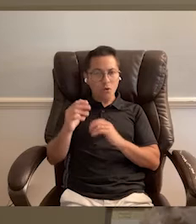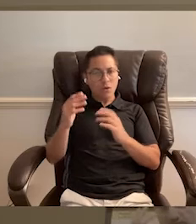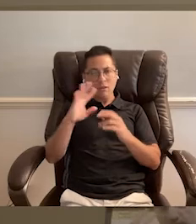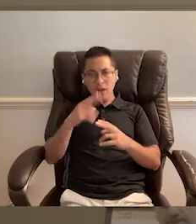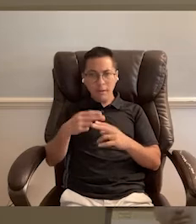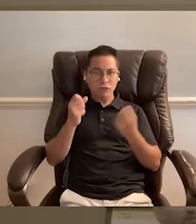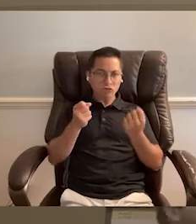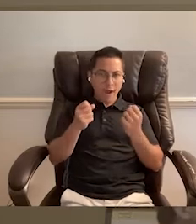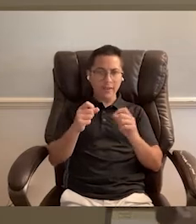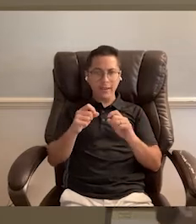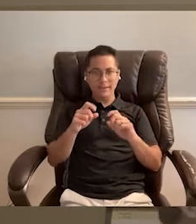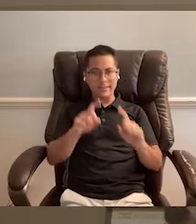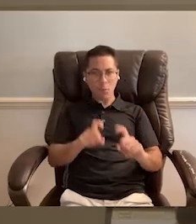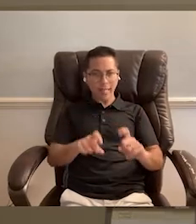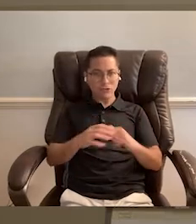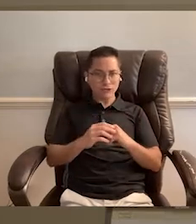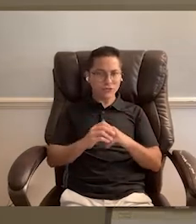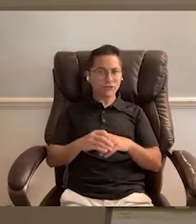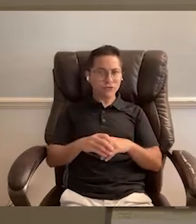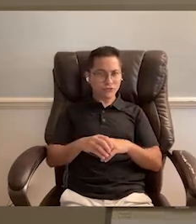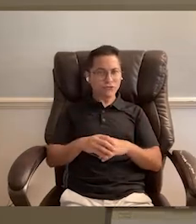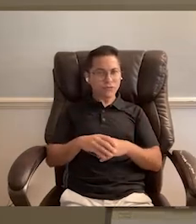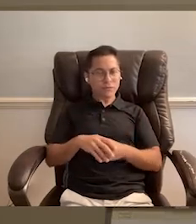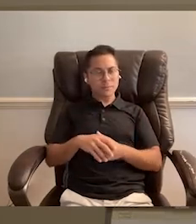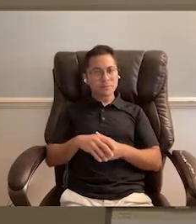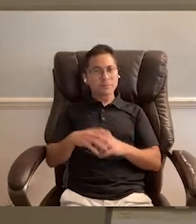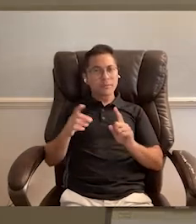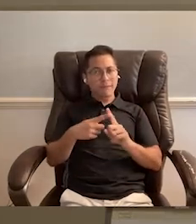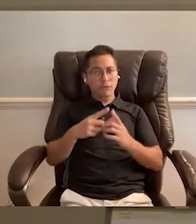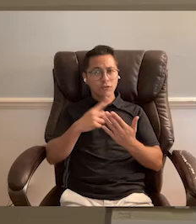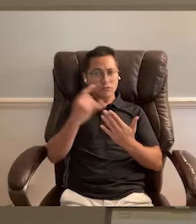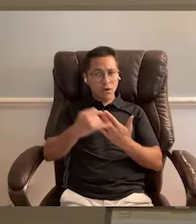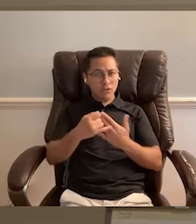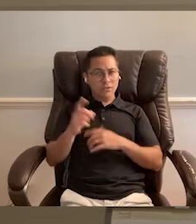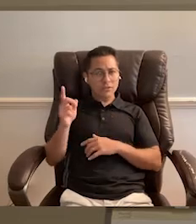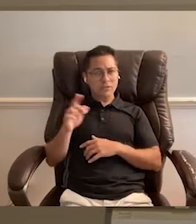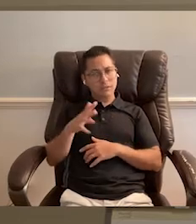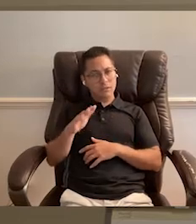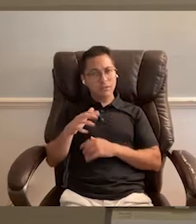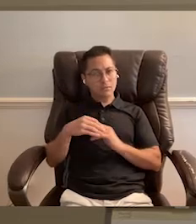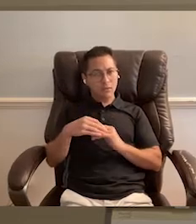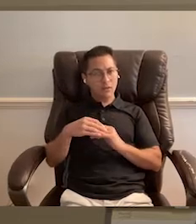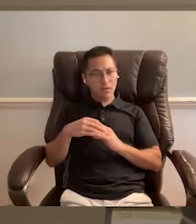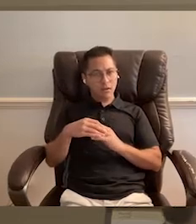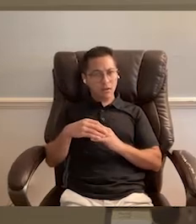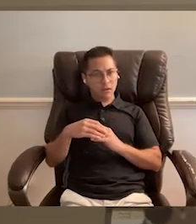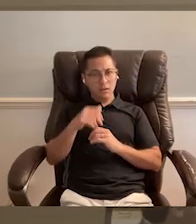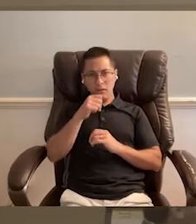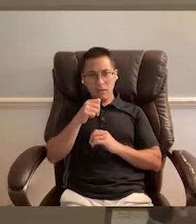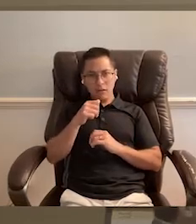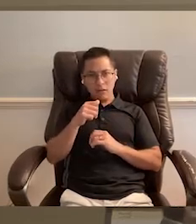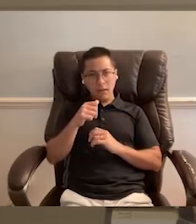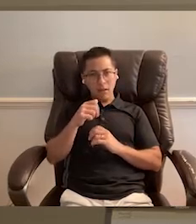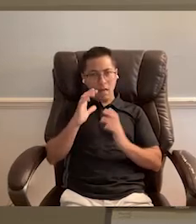actually from the head-mounted display. I'll show you some of these things later on. So we have created